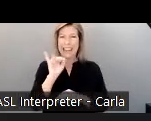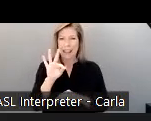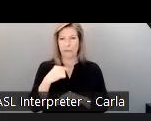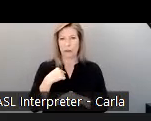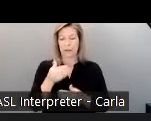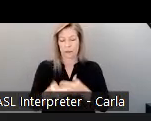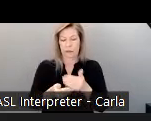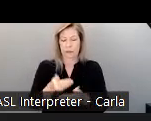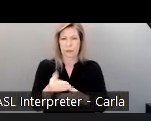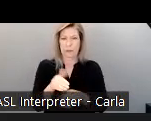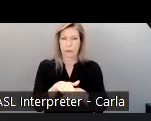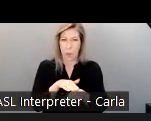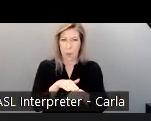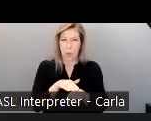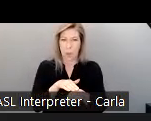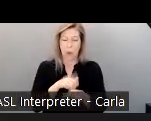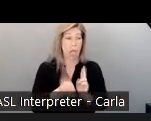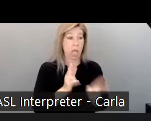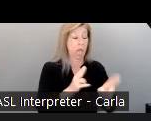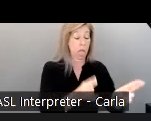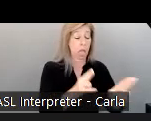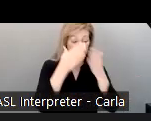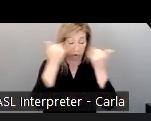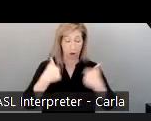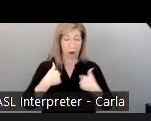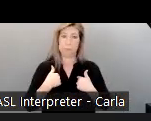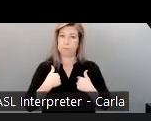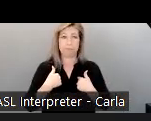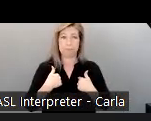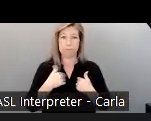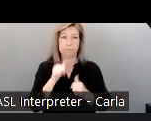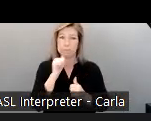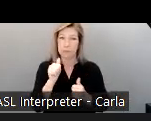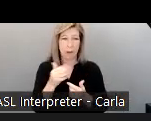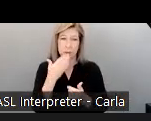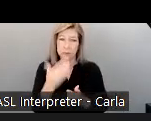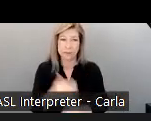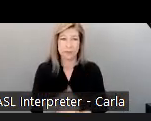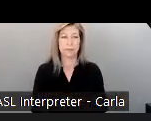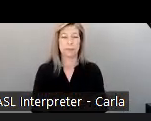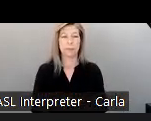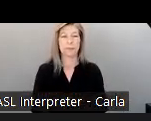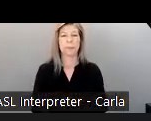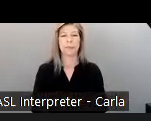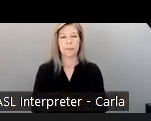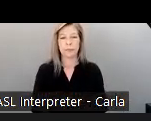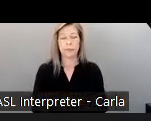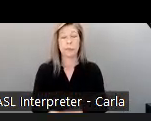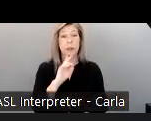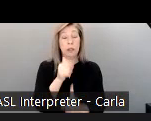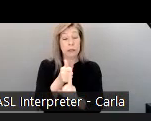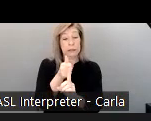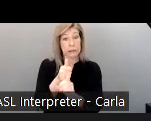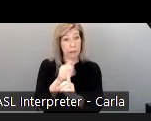And of course, as we start to really delve into the topic, we have to see self care from